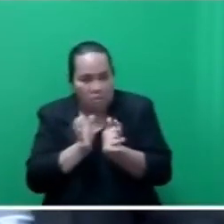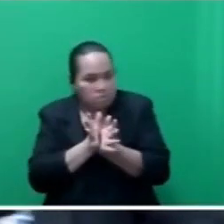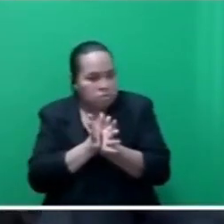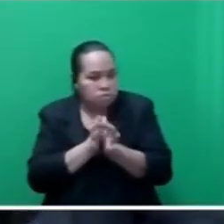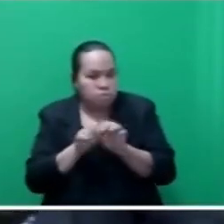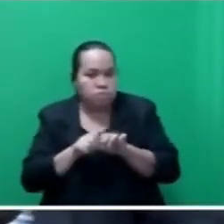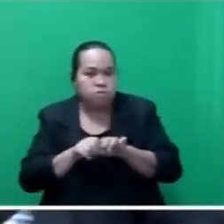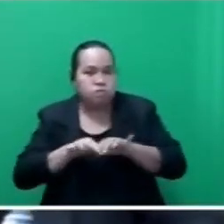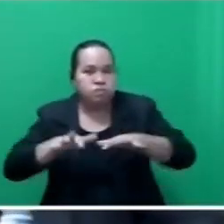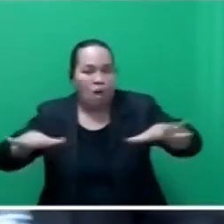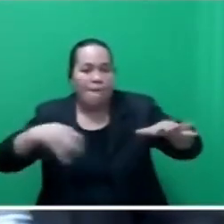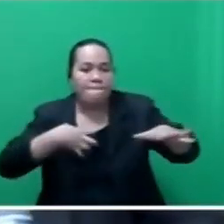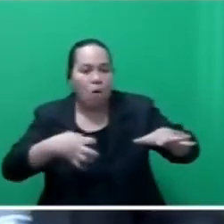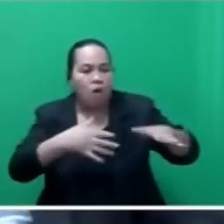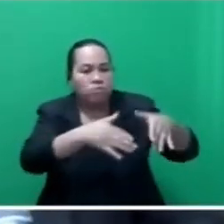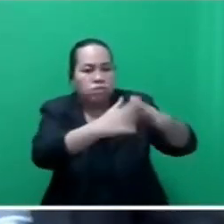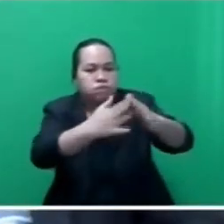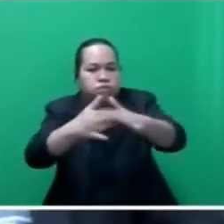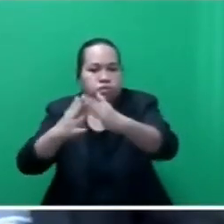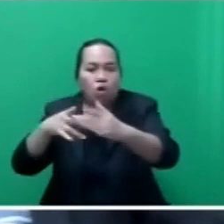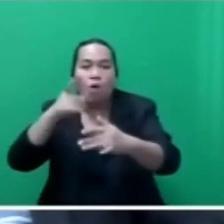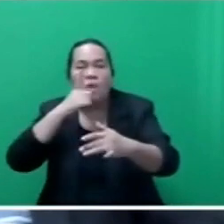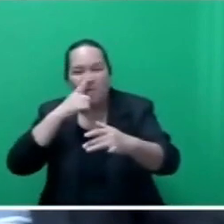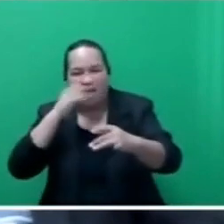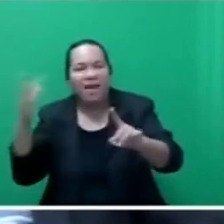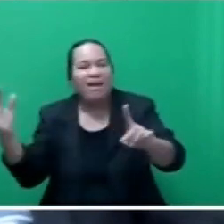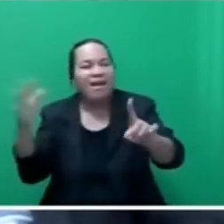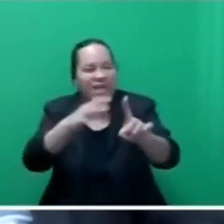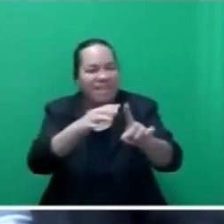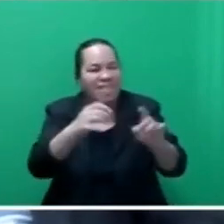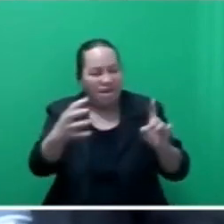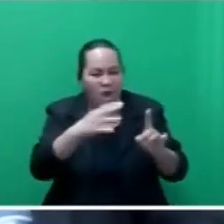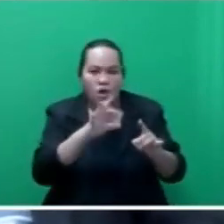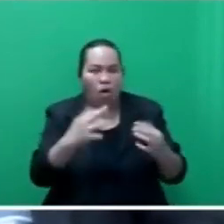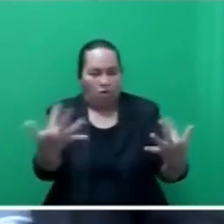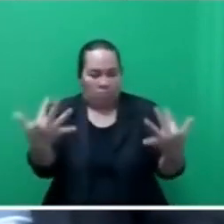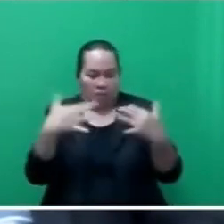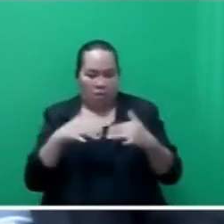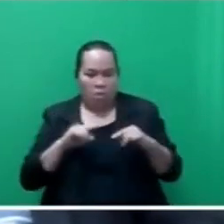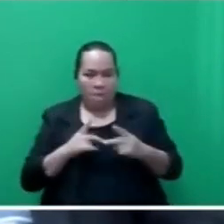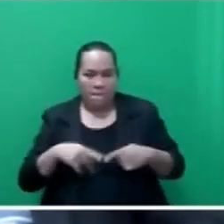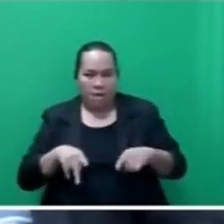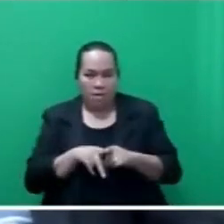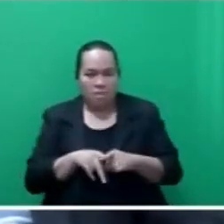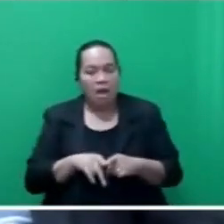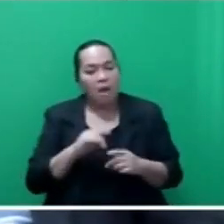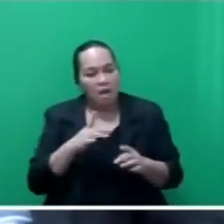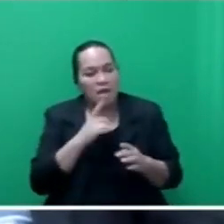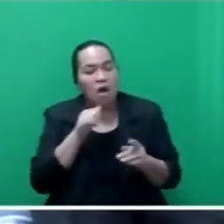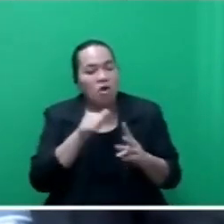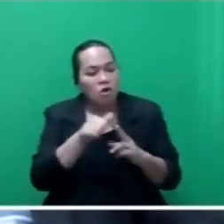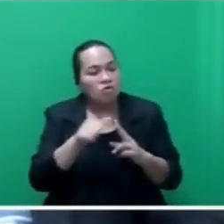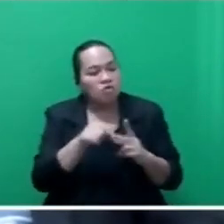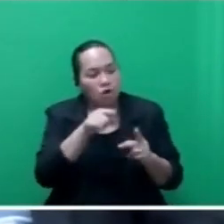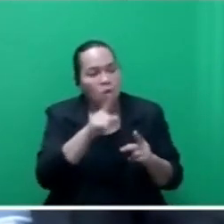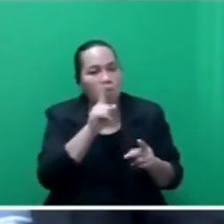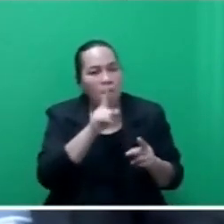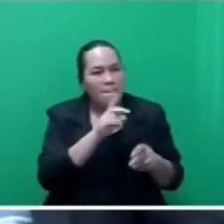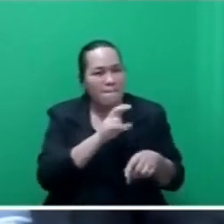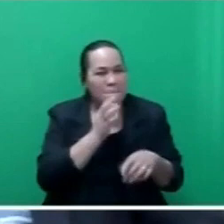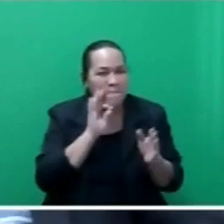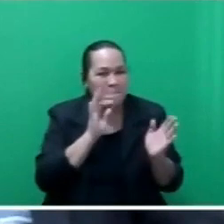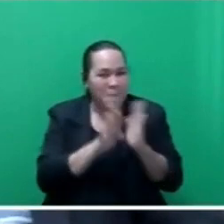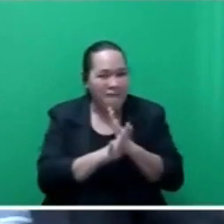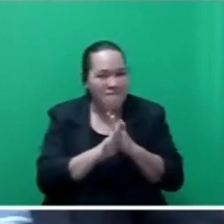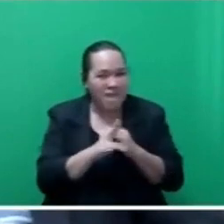then people can be able to have their dental appointments not only in the public sector, but also in the private sector. Honorable Speaker,